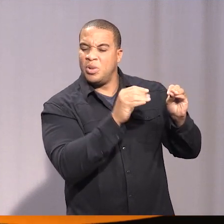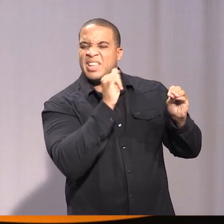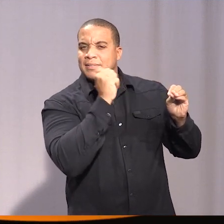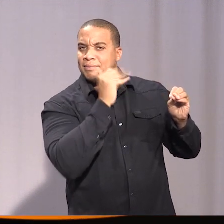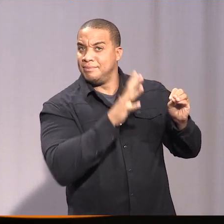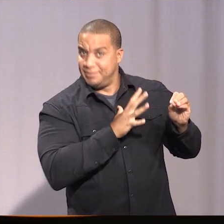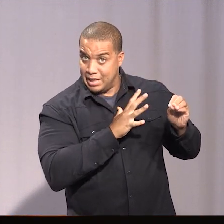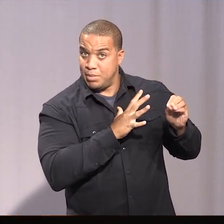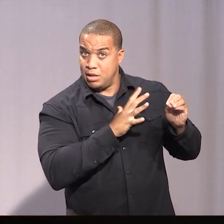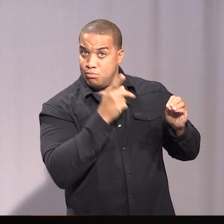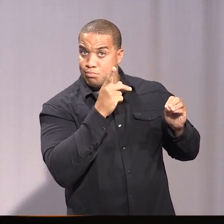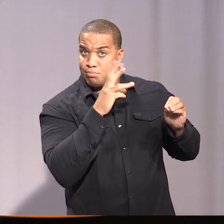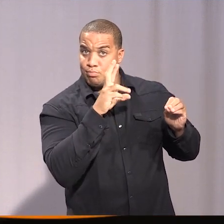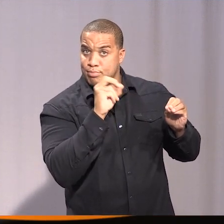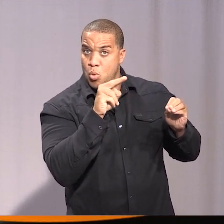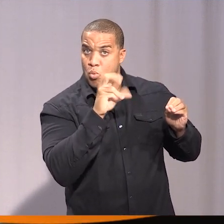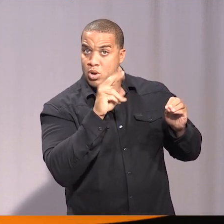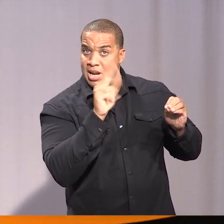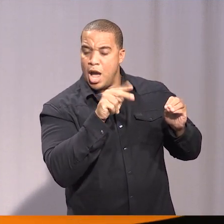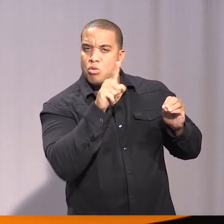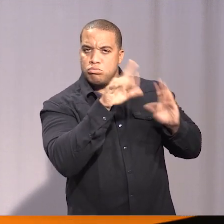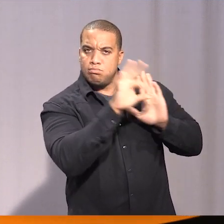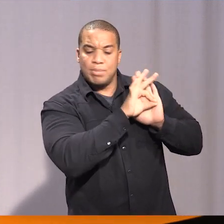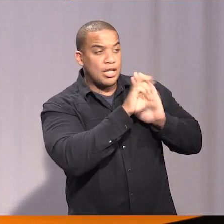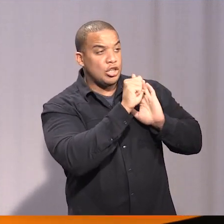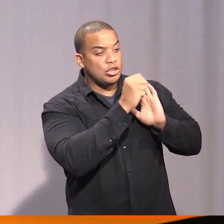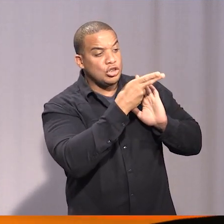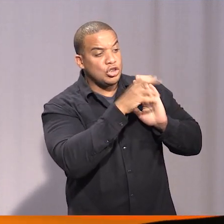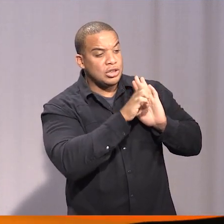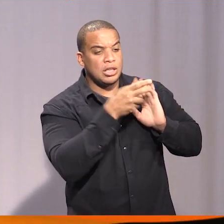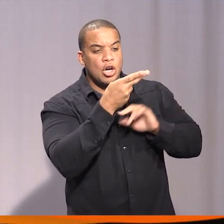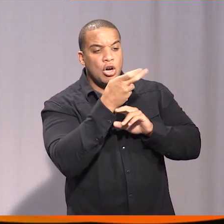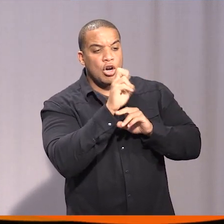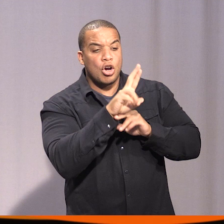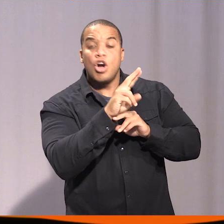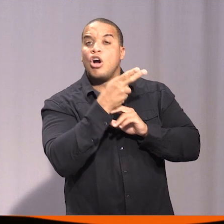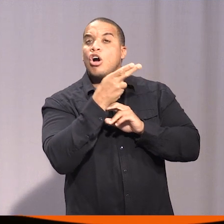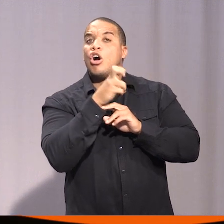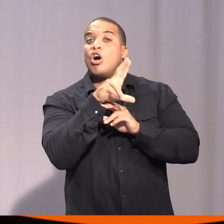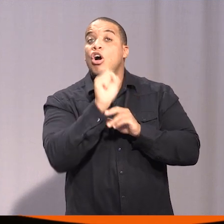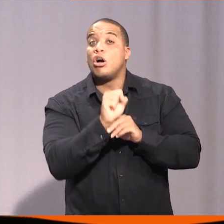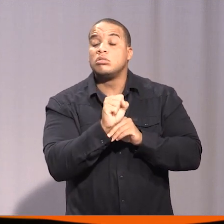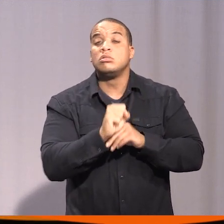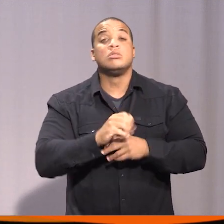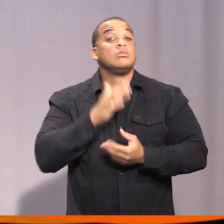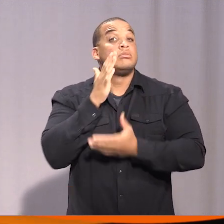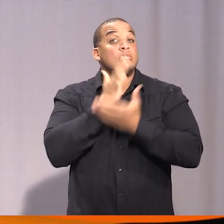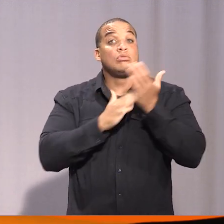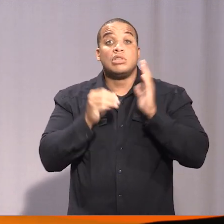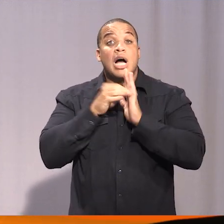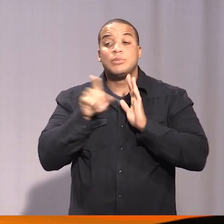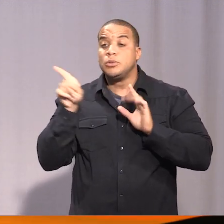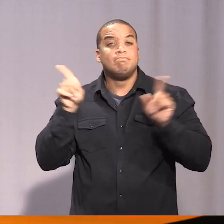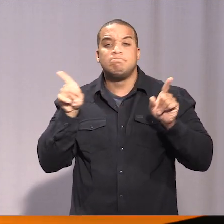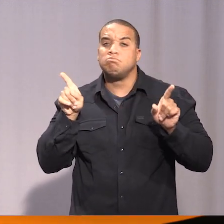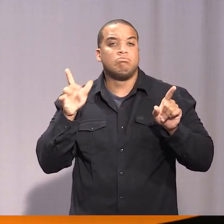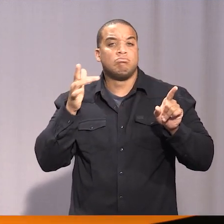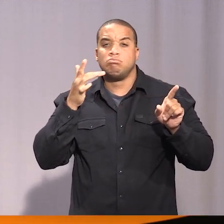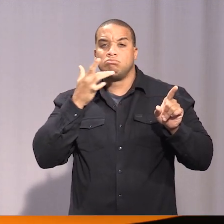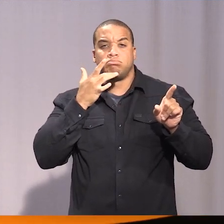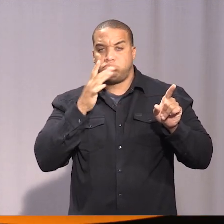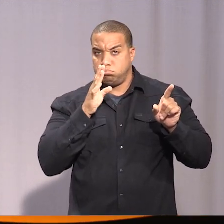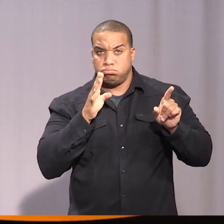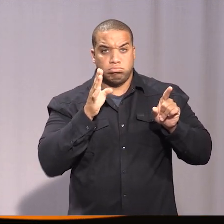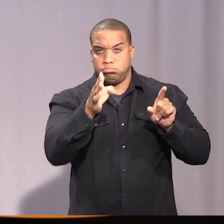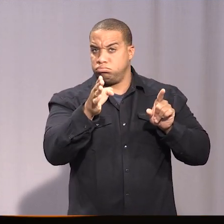is a female pronoun, and you would select she, her, and hers. Some students do not prefer to go by either of